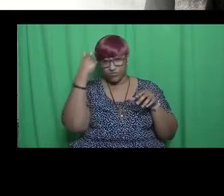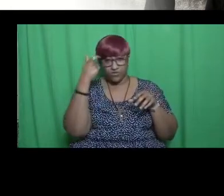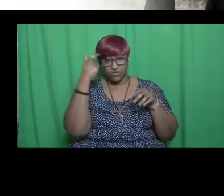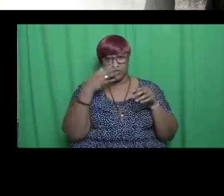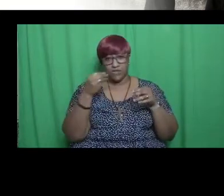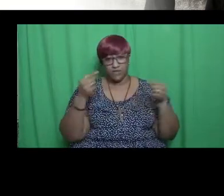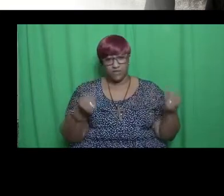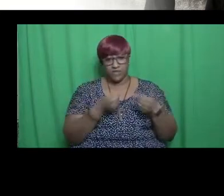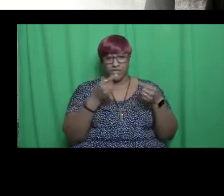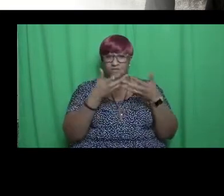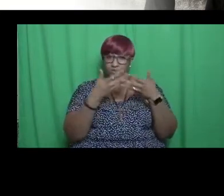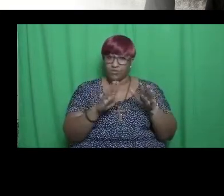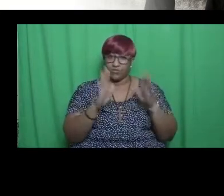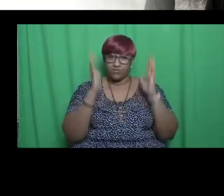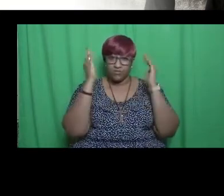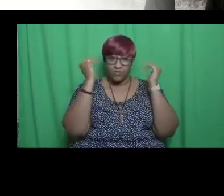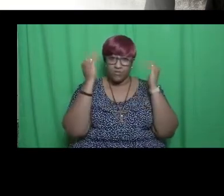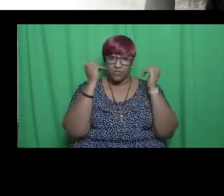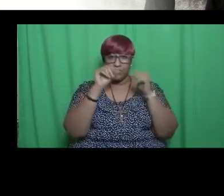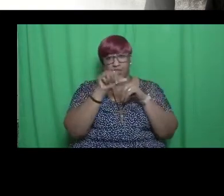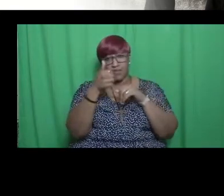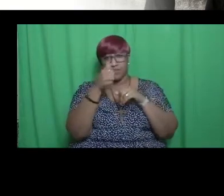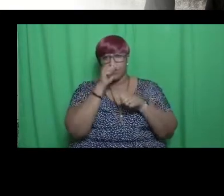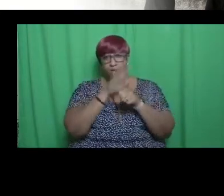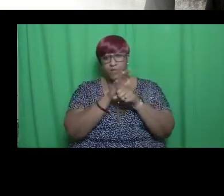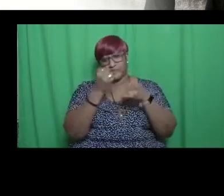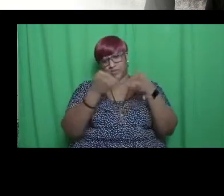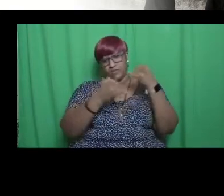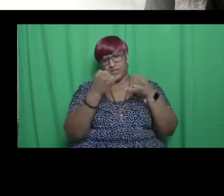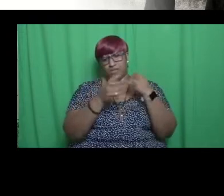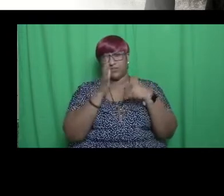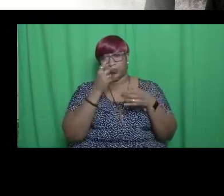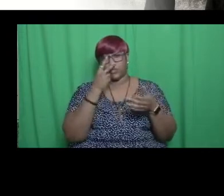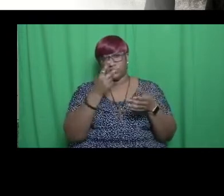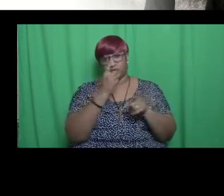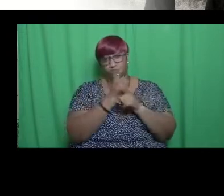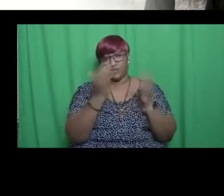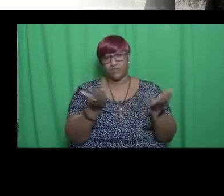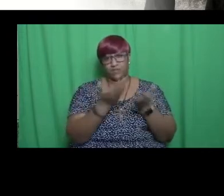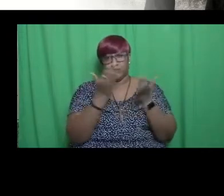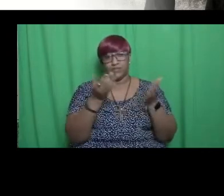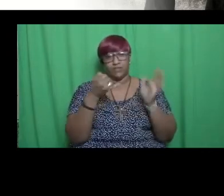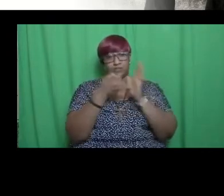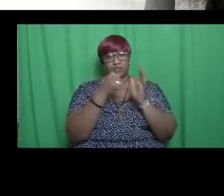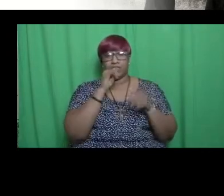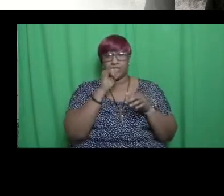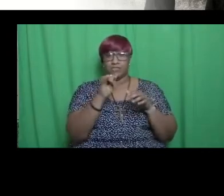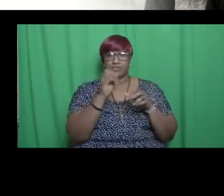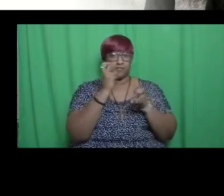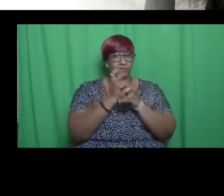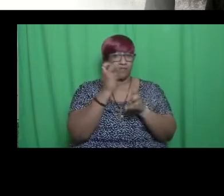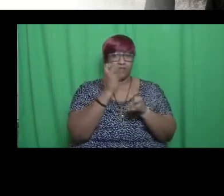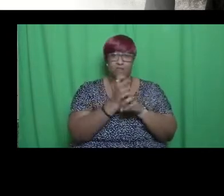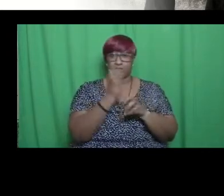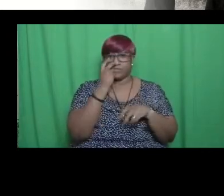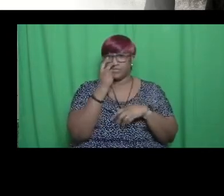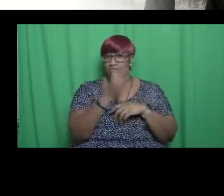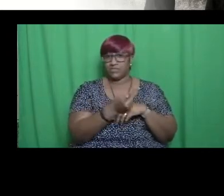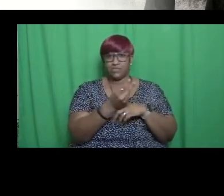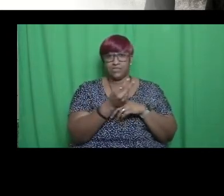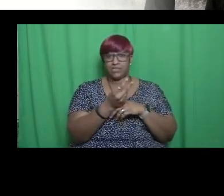in the other promises. And then lastly, and you're going to see right here, it is difficult to see